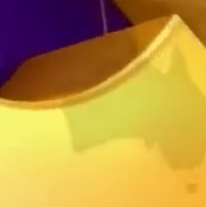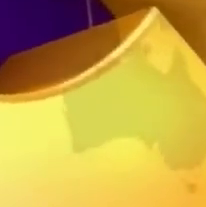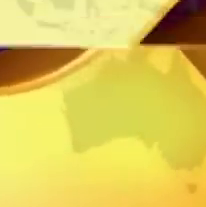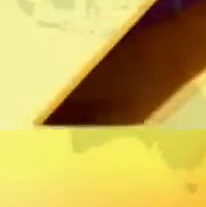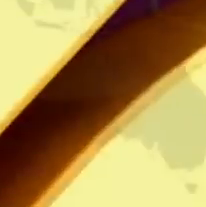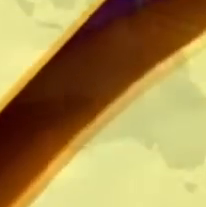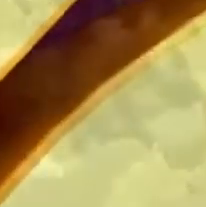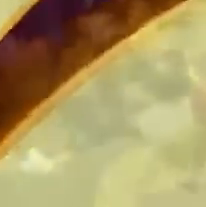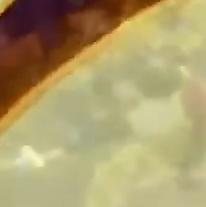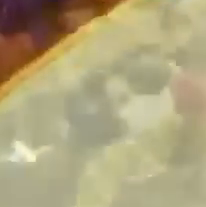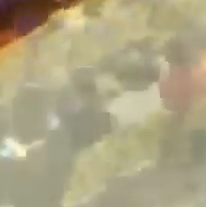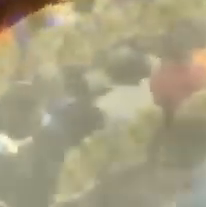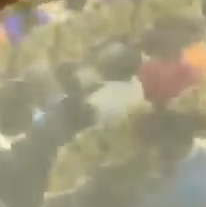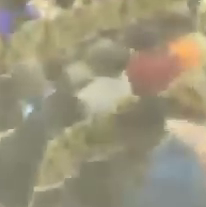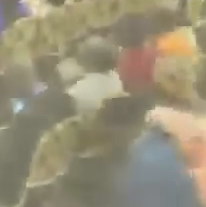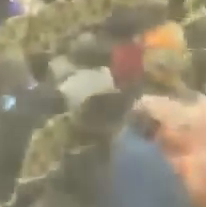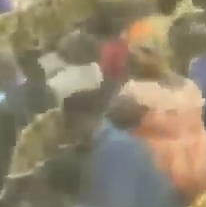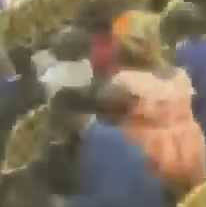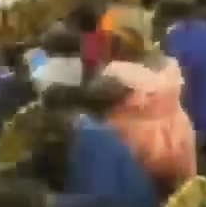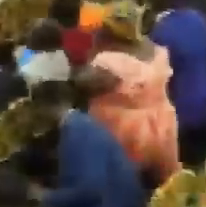Shall we be upstanding?